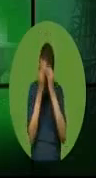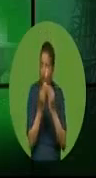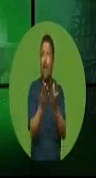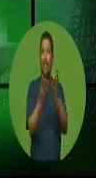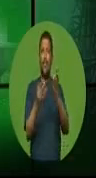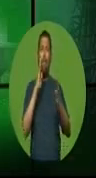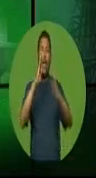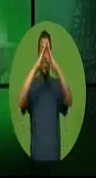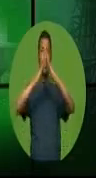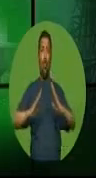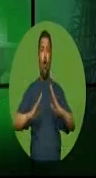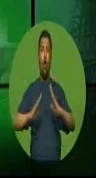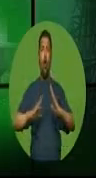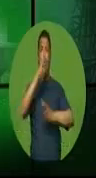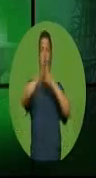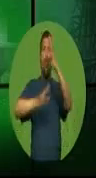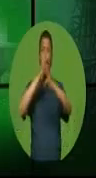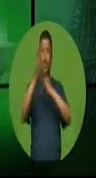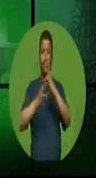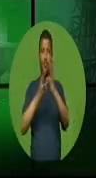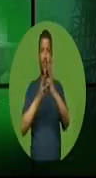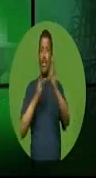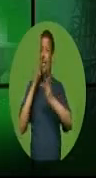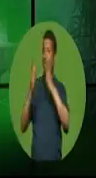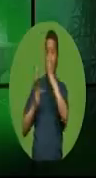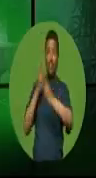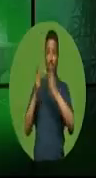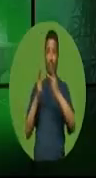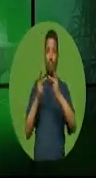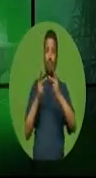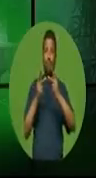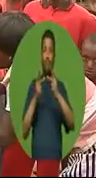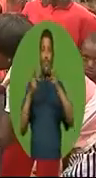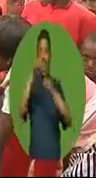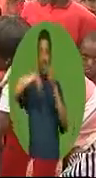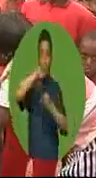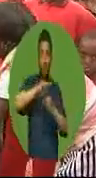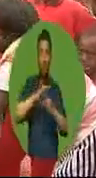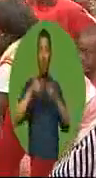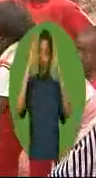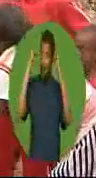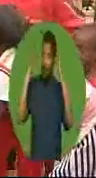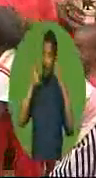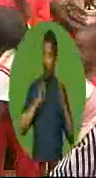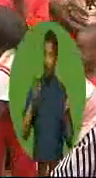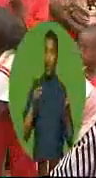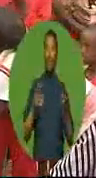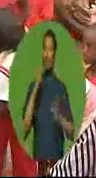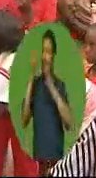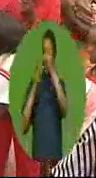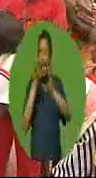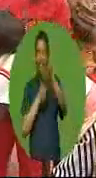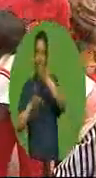by UNESCO as World Heritage Sites? I very much hope so. The tourist attractions which